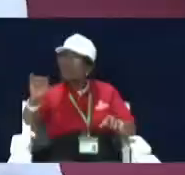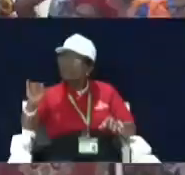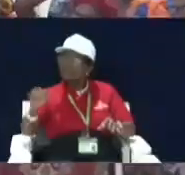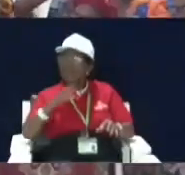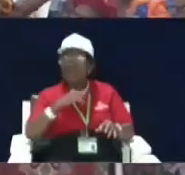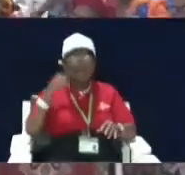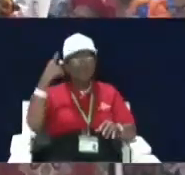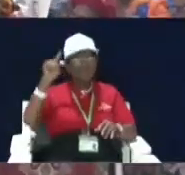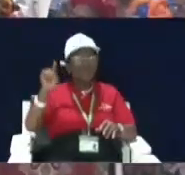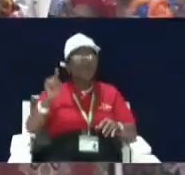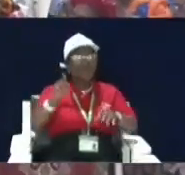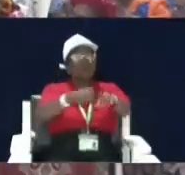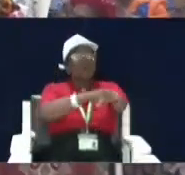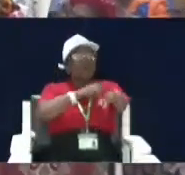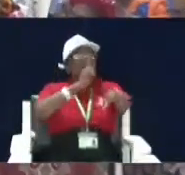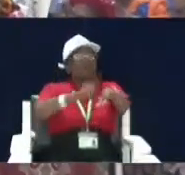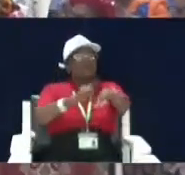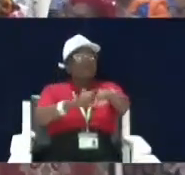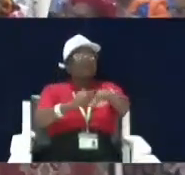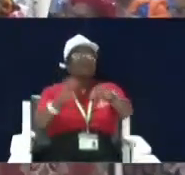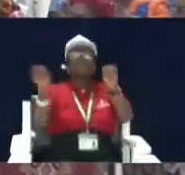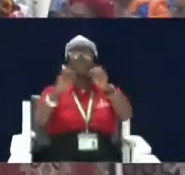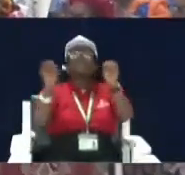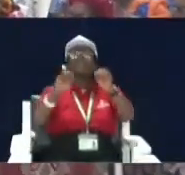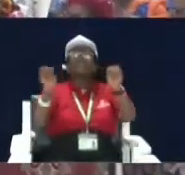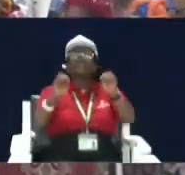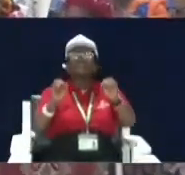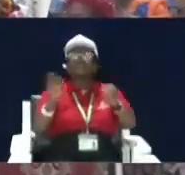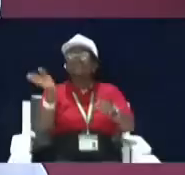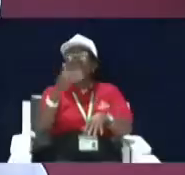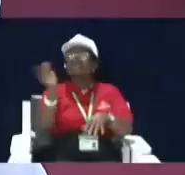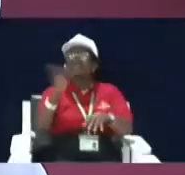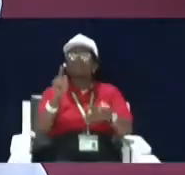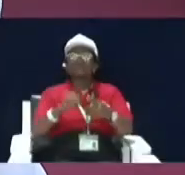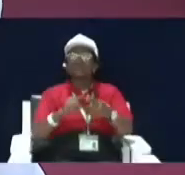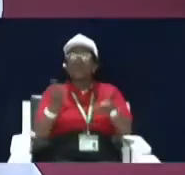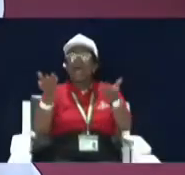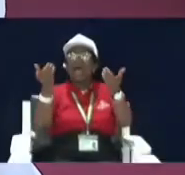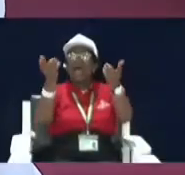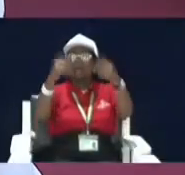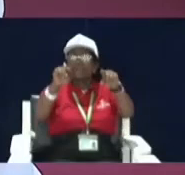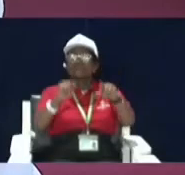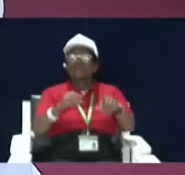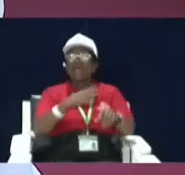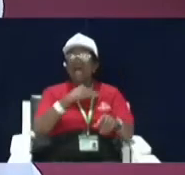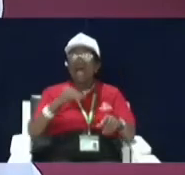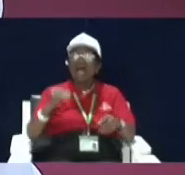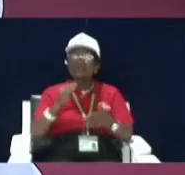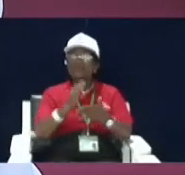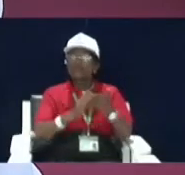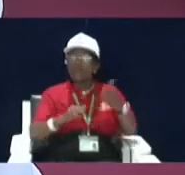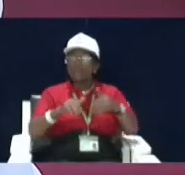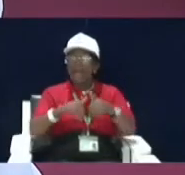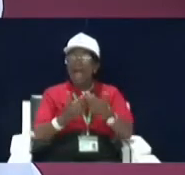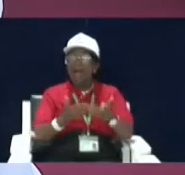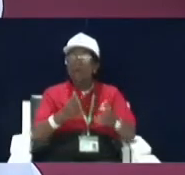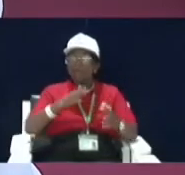nothing seemed to happen. And somehow, my tailor